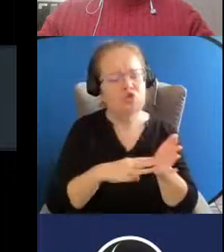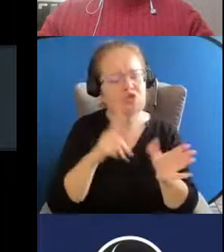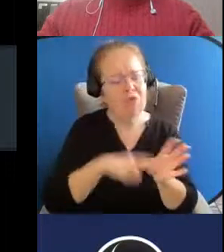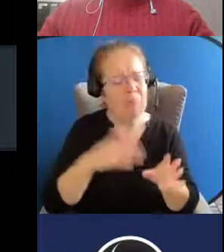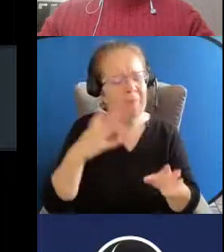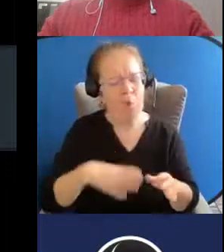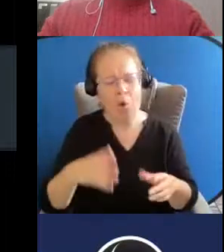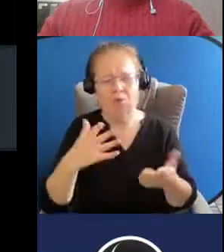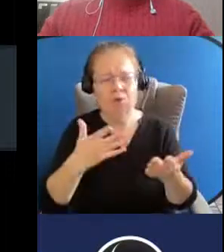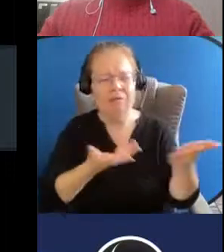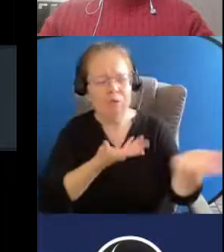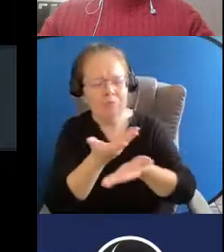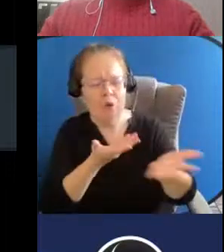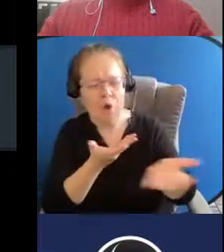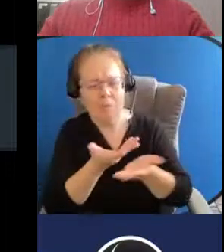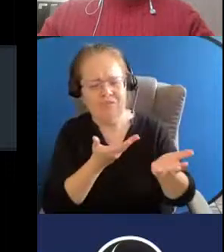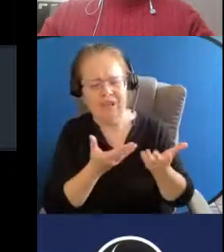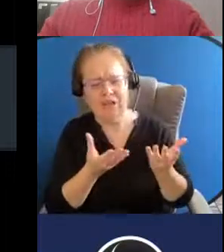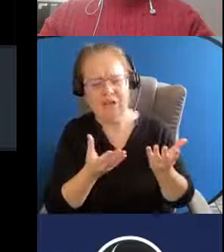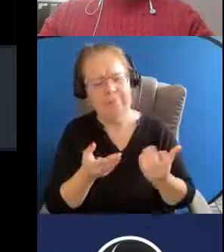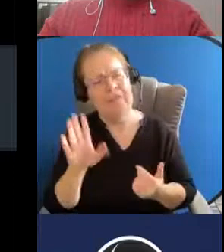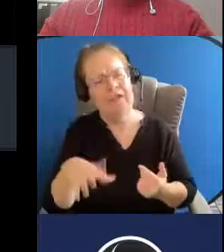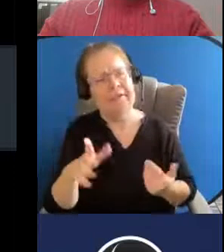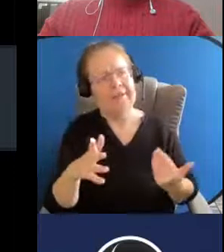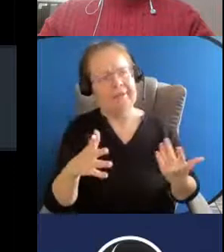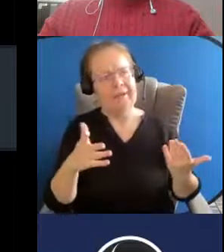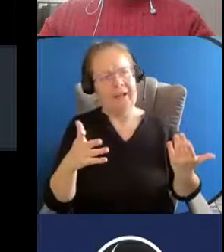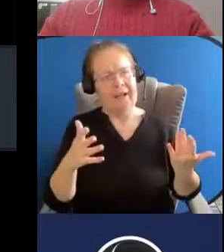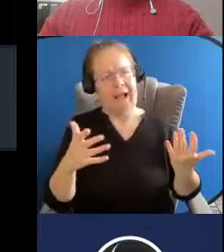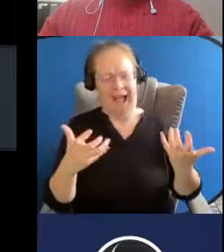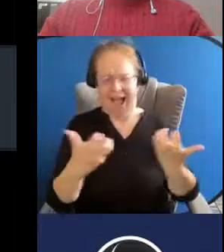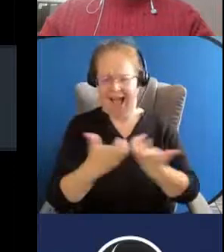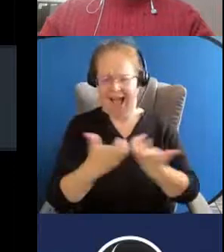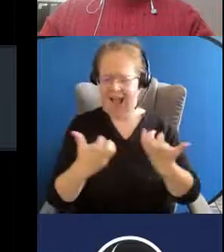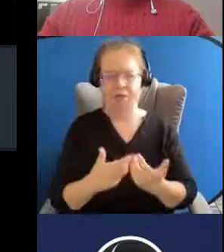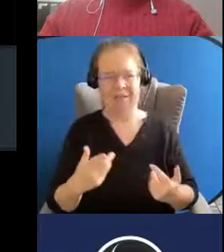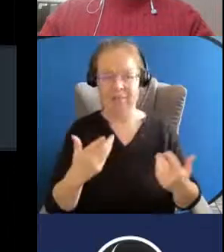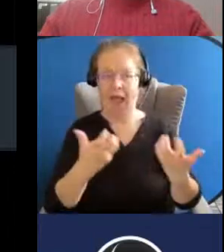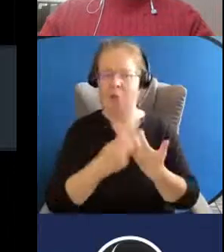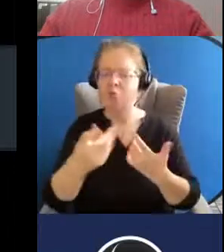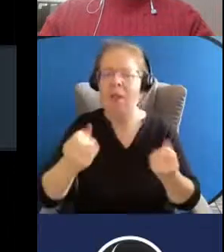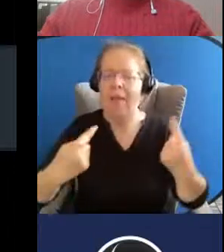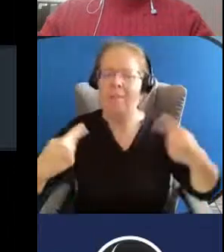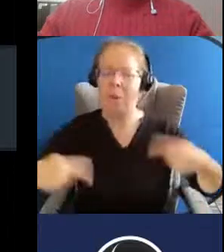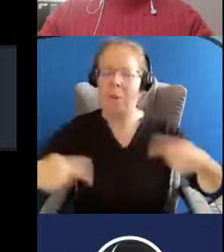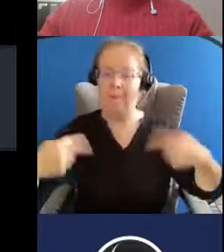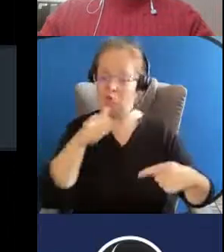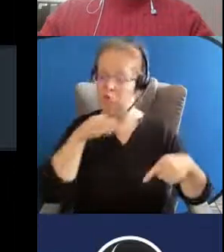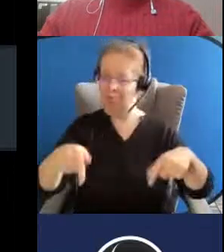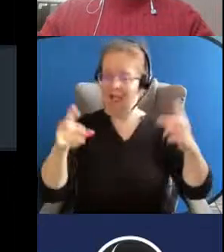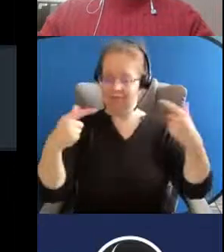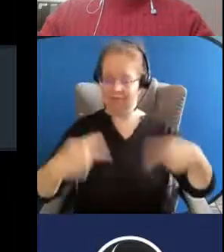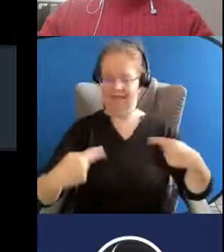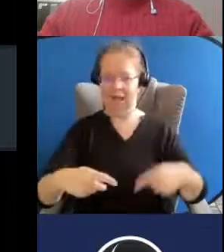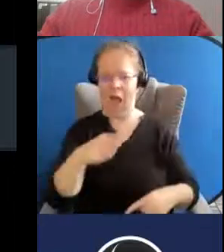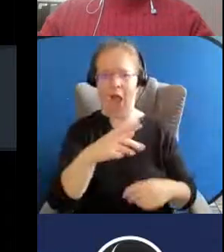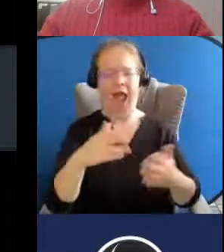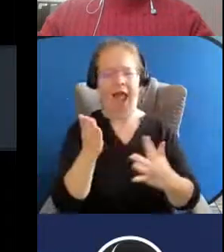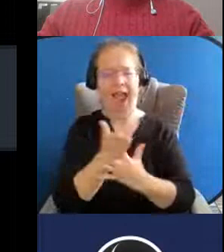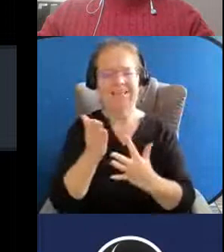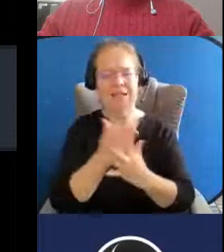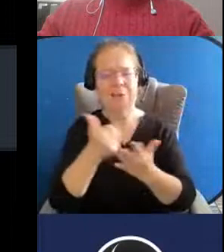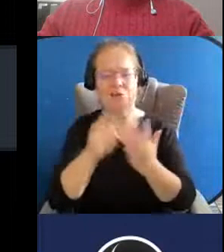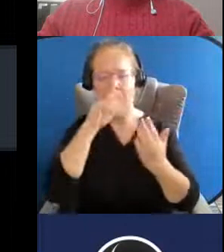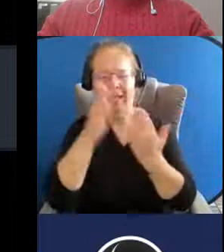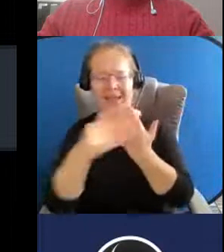about what was the journey to get permission, and I'm going to use that word, to put accessibility so boldly in the front of the